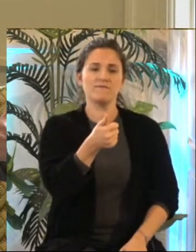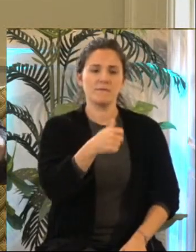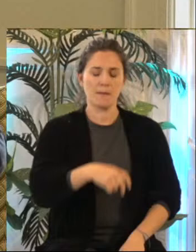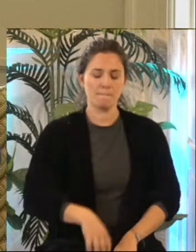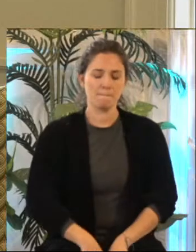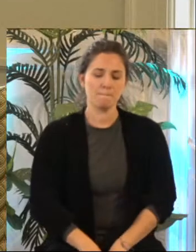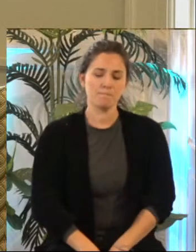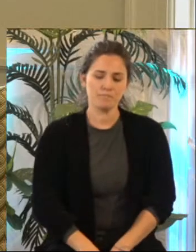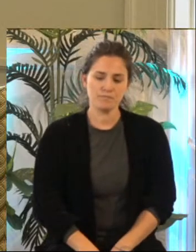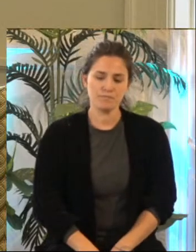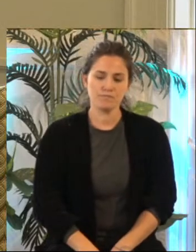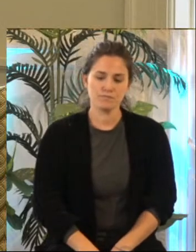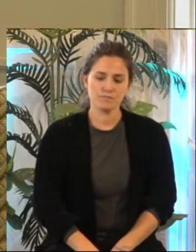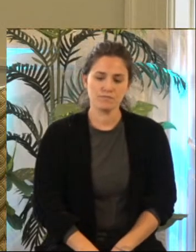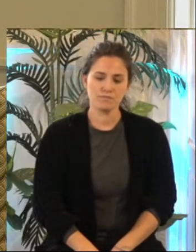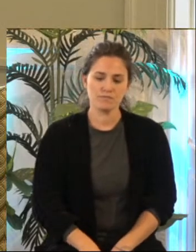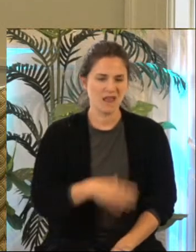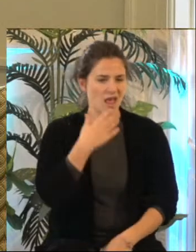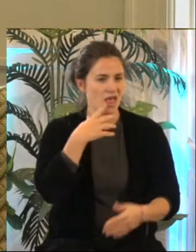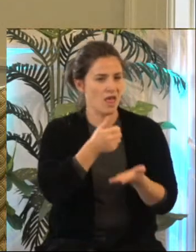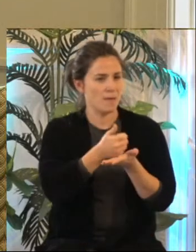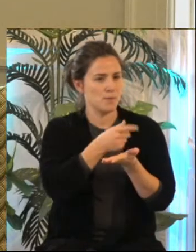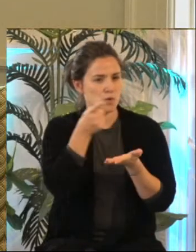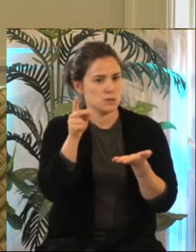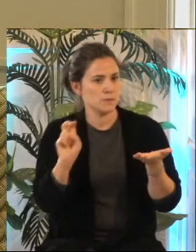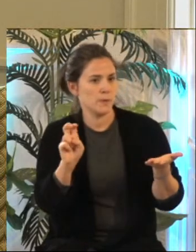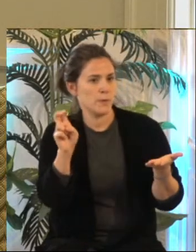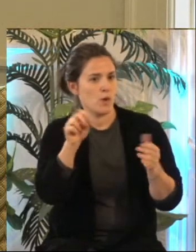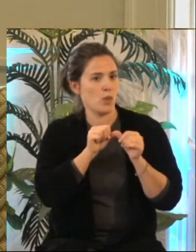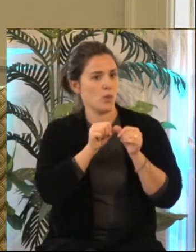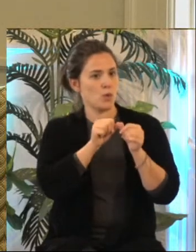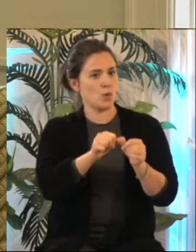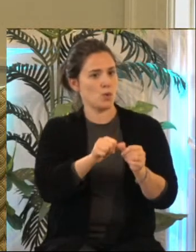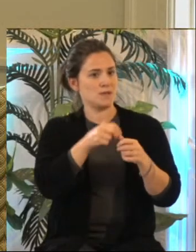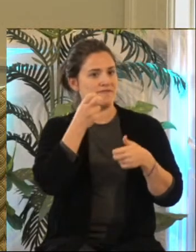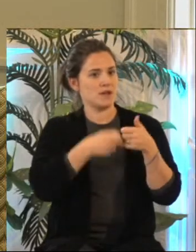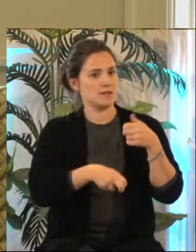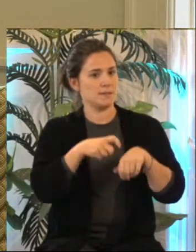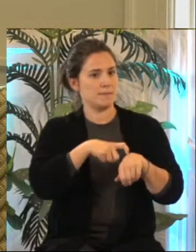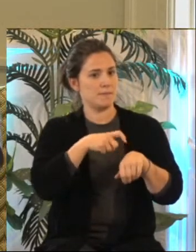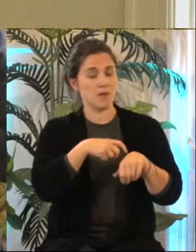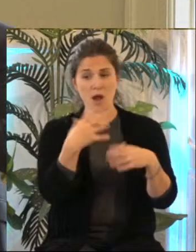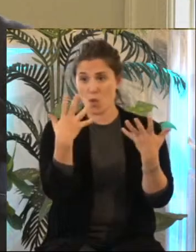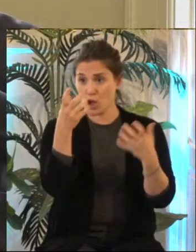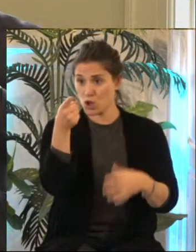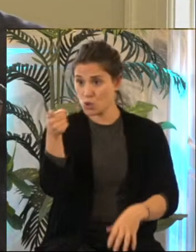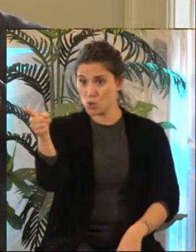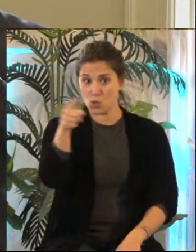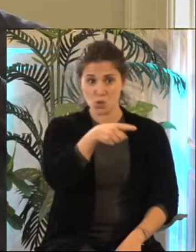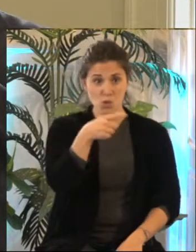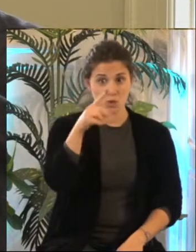will, during these times. And I'm going to make sure that you leave here with,